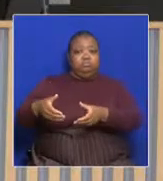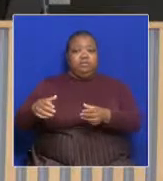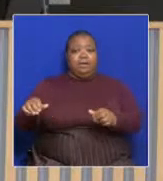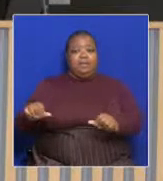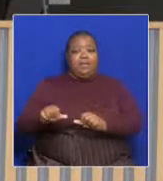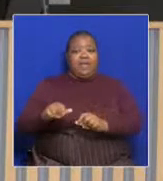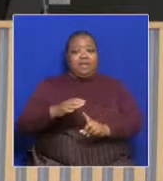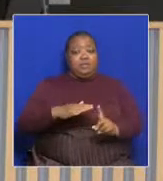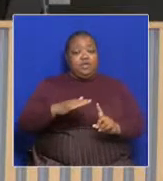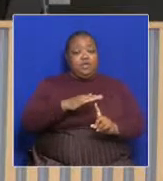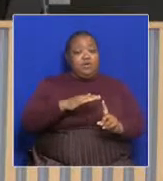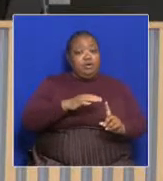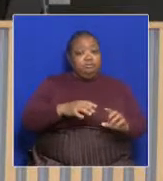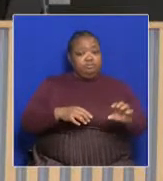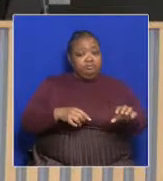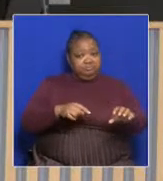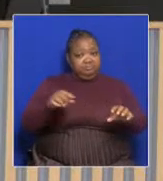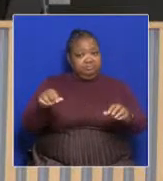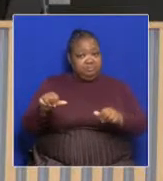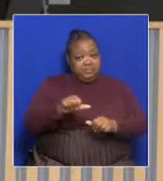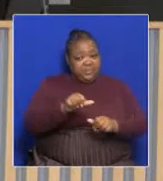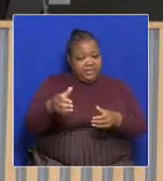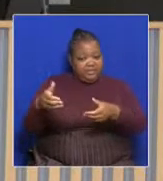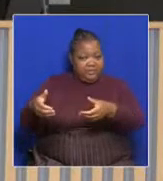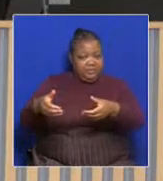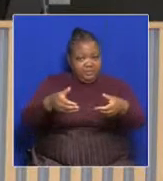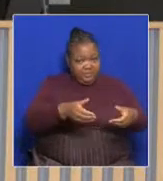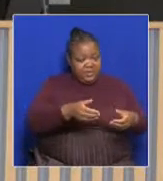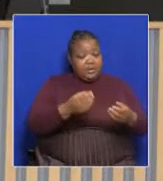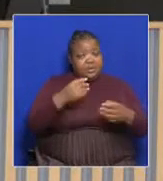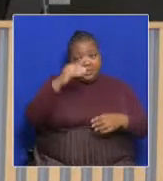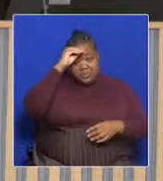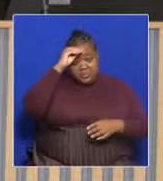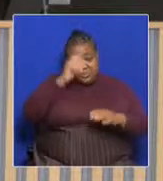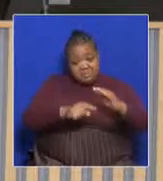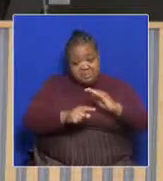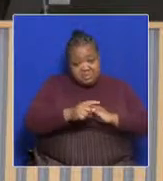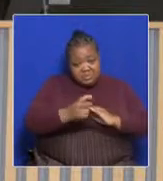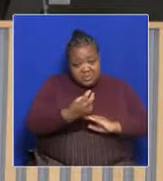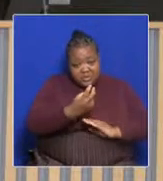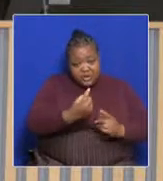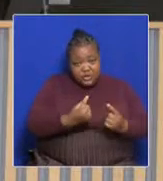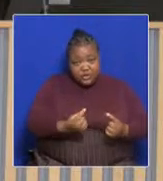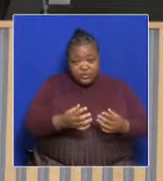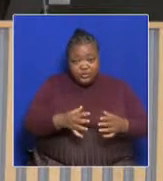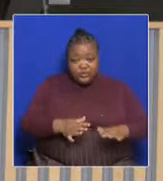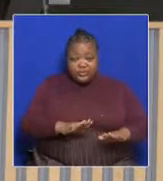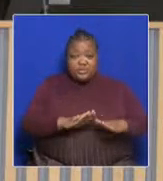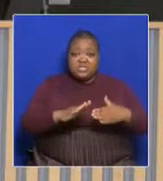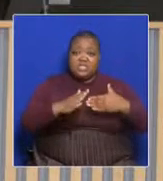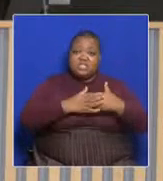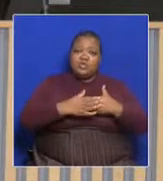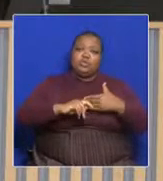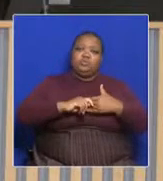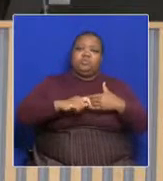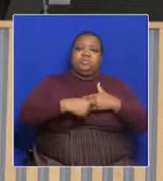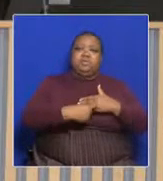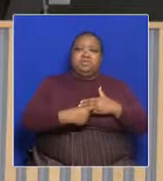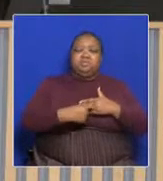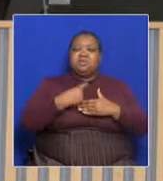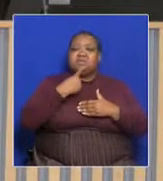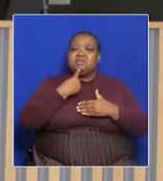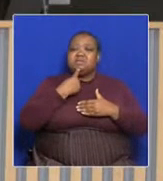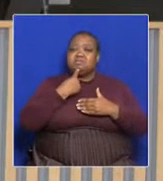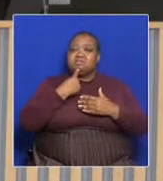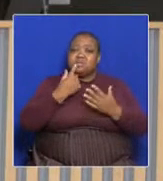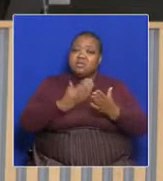At the end of whatever the police do, they lock it up so that they're able to say, this is how we left it.